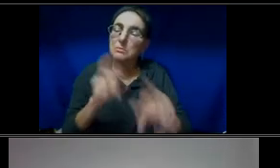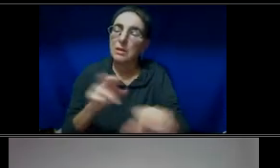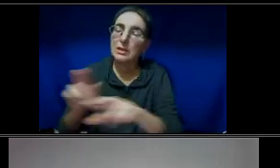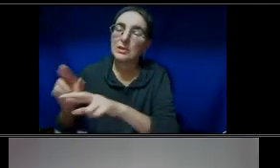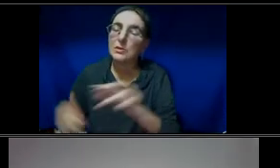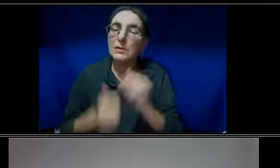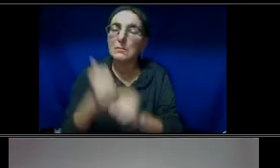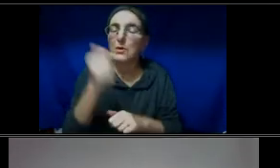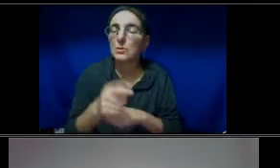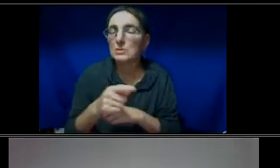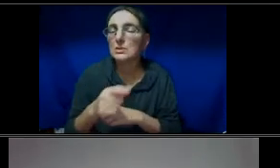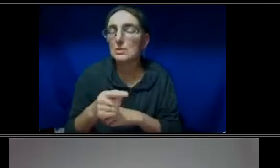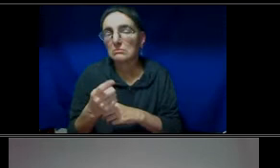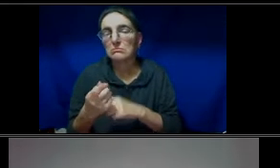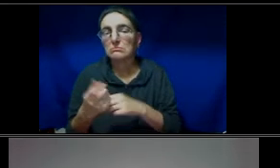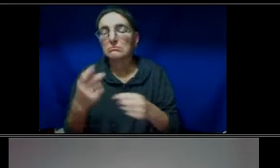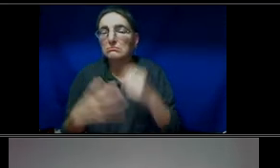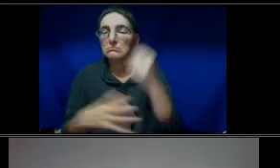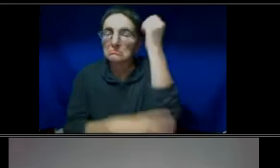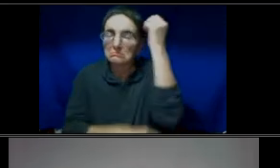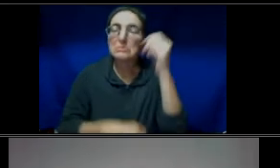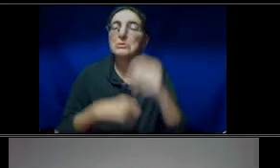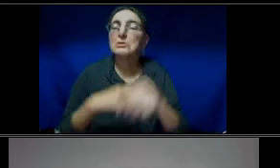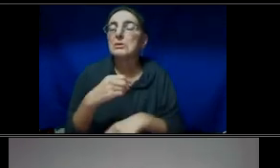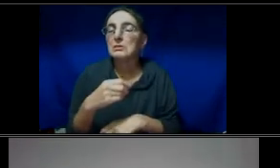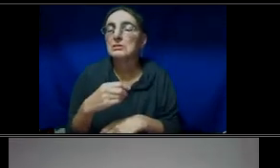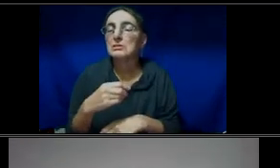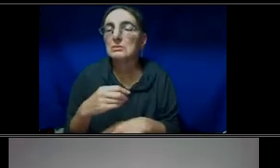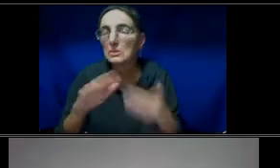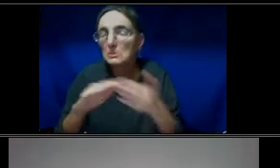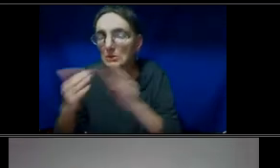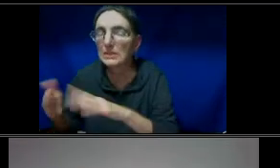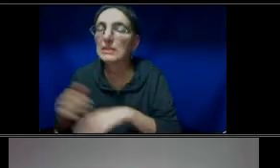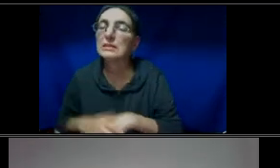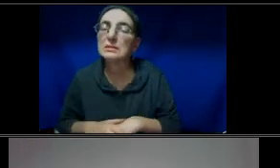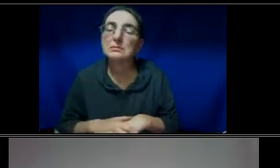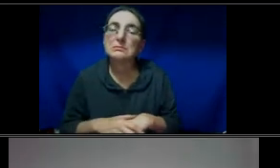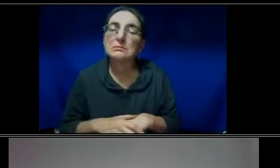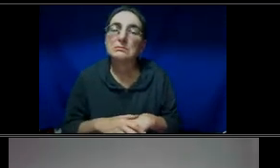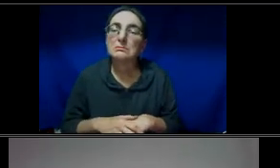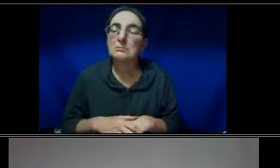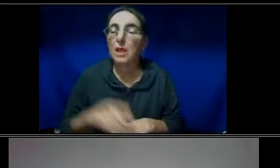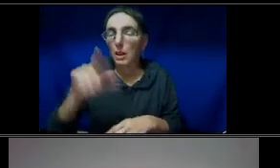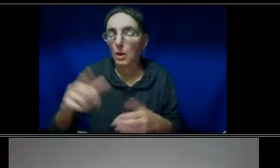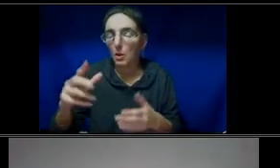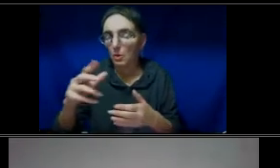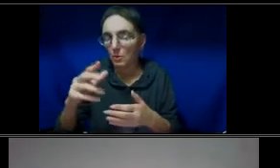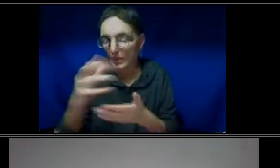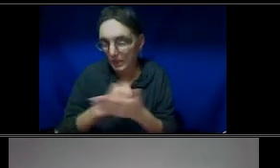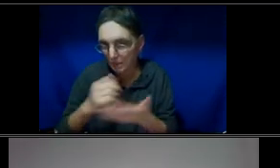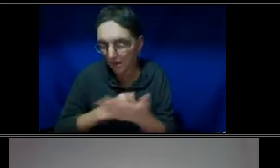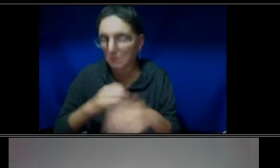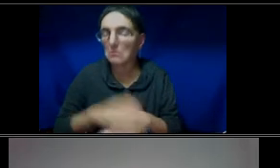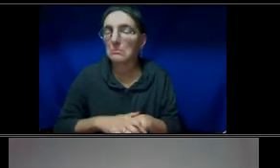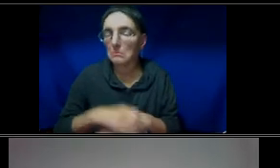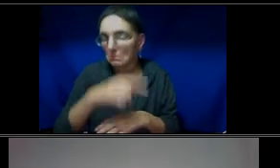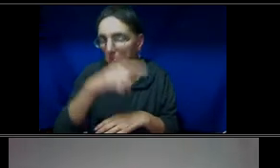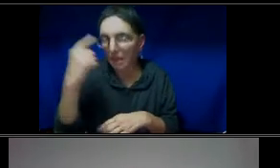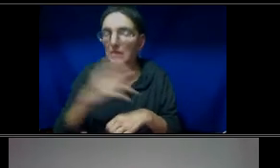disadvantaged communities, and that includes low-income communities, Black, Indigenous, and people of color communities all across the state of